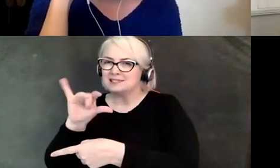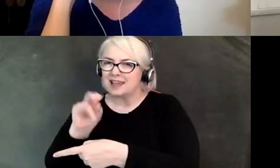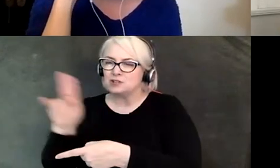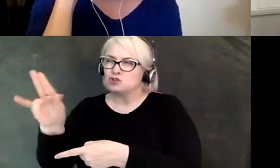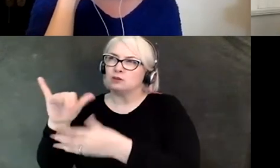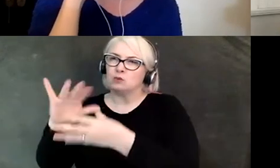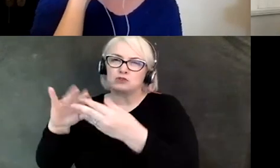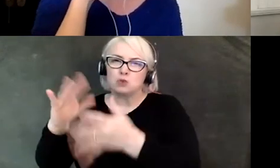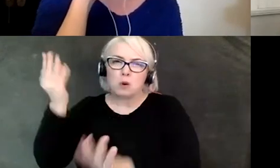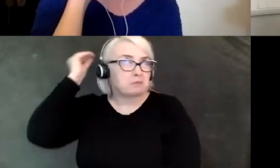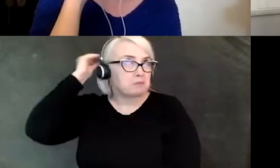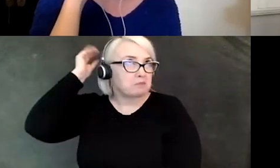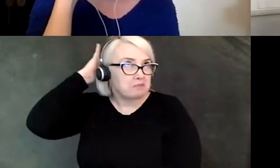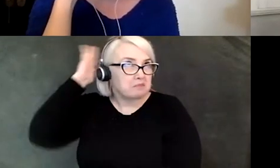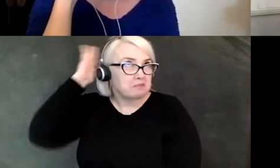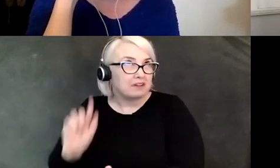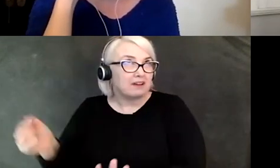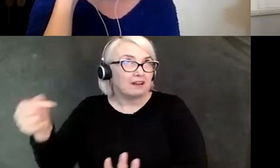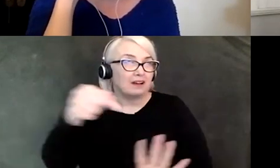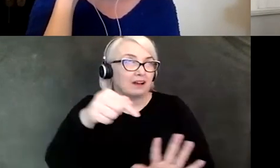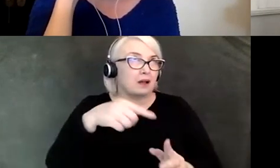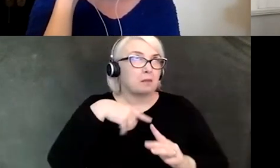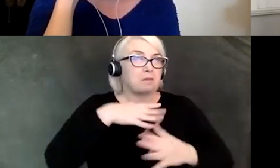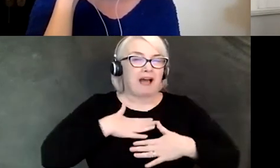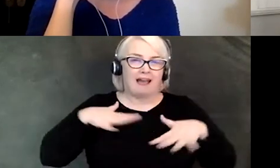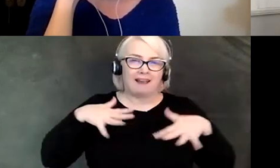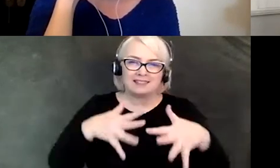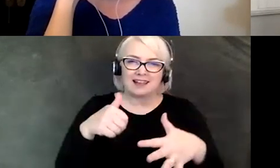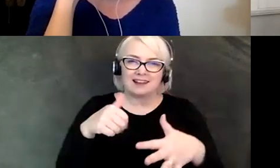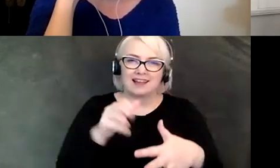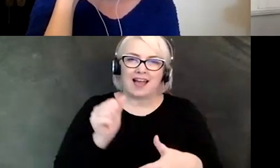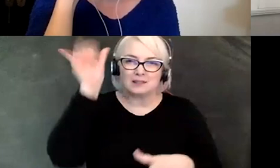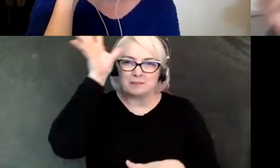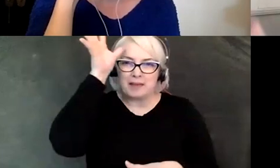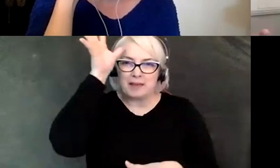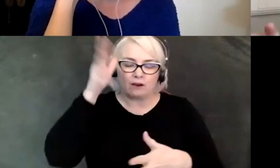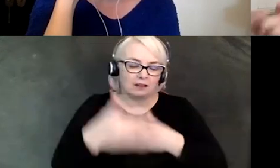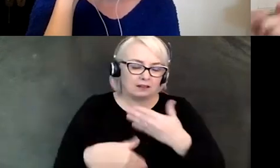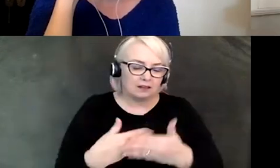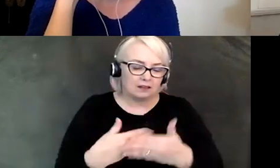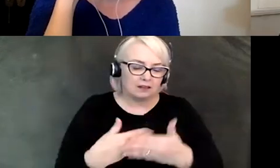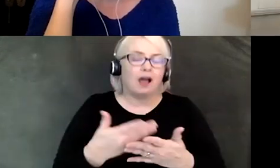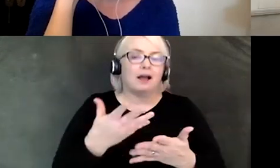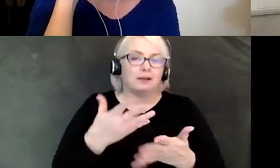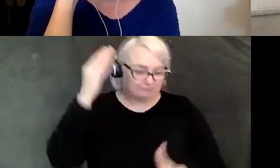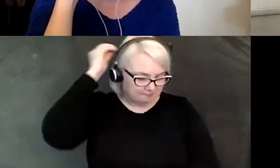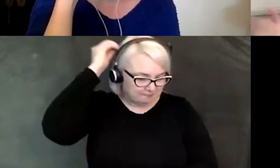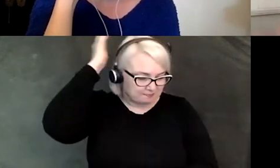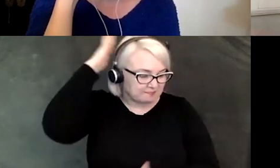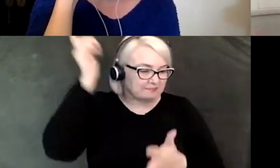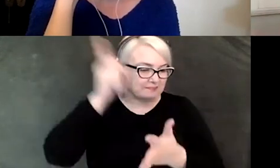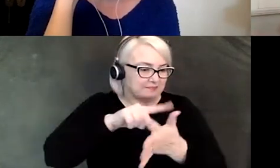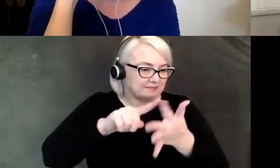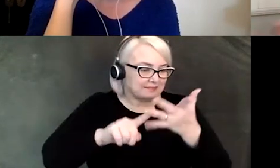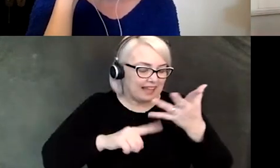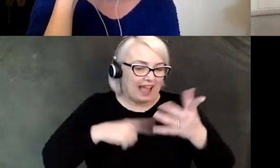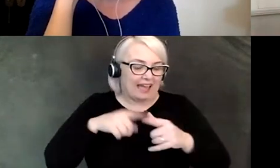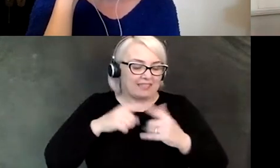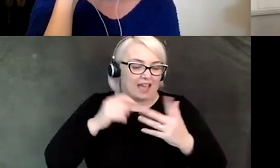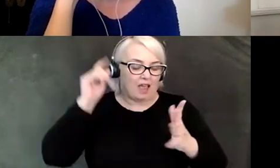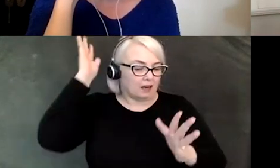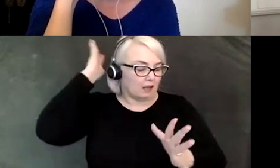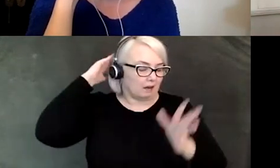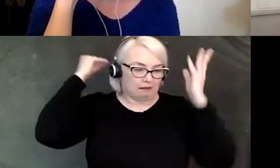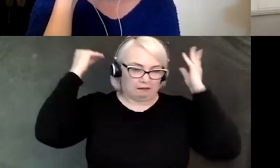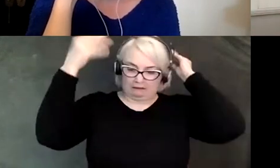the piggy bank and then it's my own anxiety as a parent going through, I put that in the piggy bank and suddenly you look at the piggy bank and you've got a